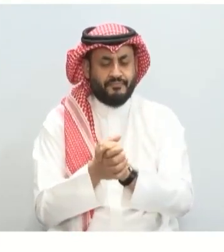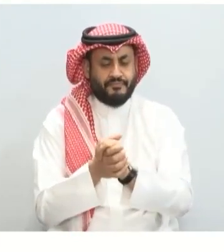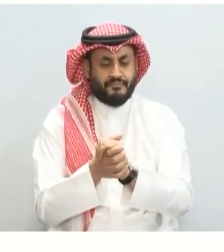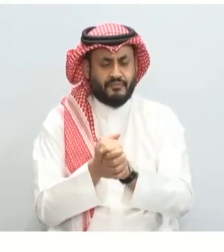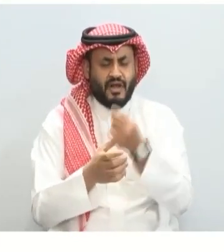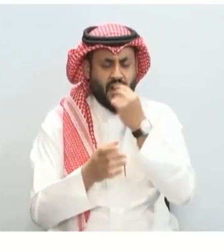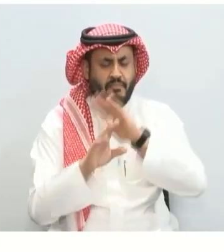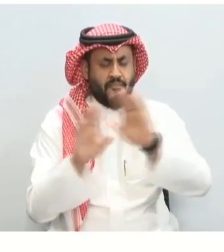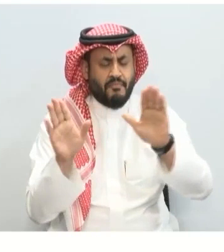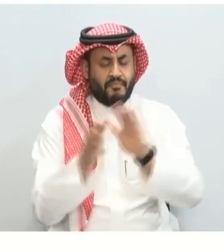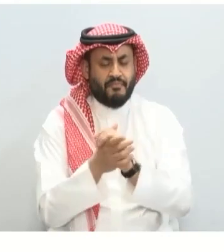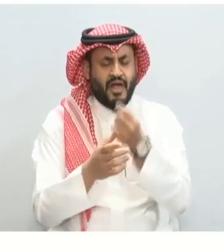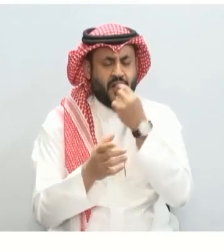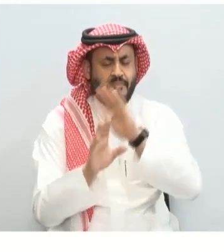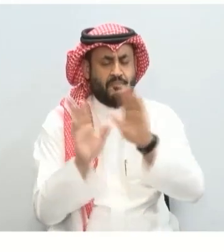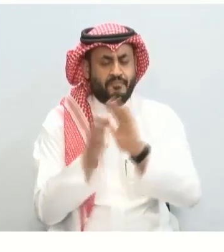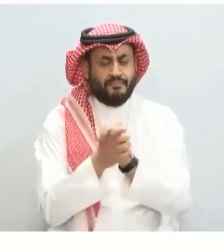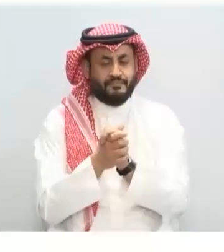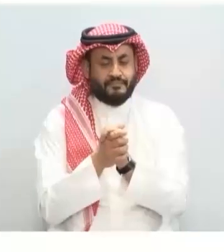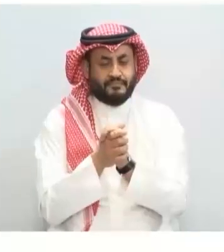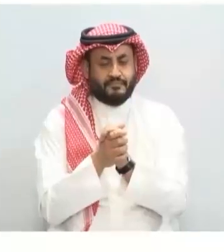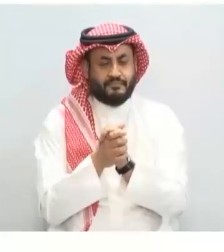couldn't eat another bite.